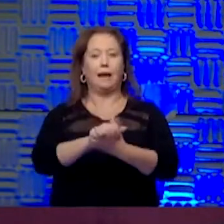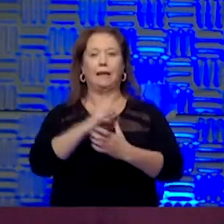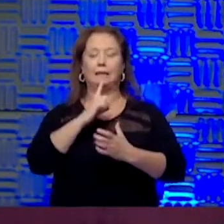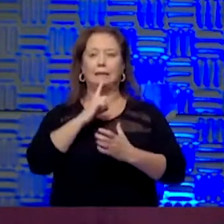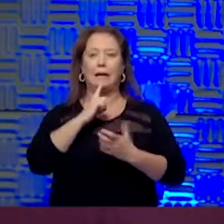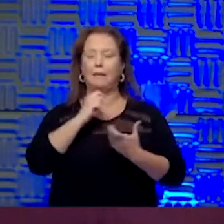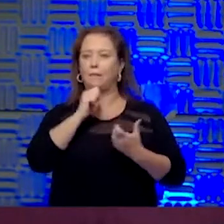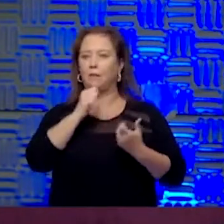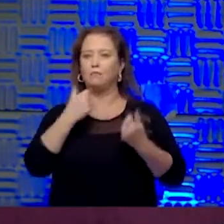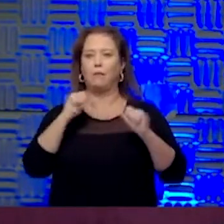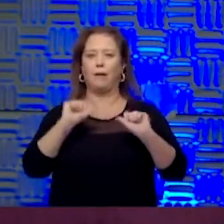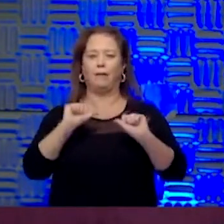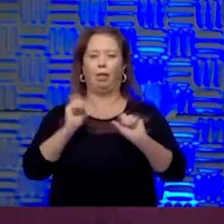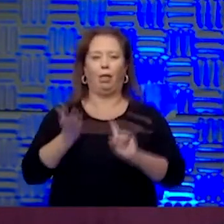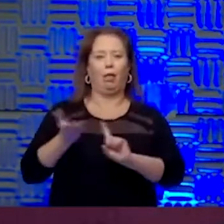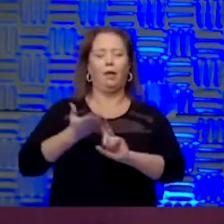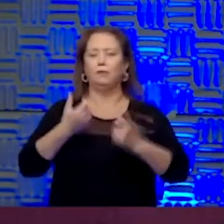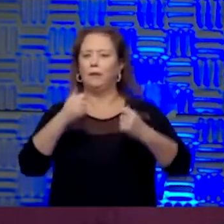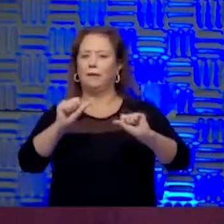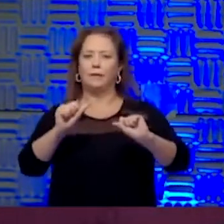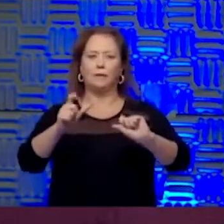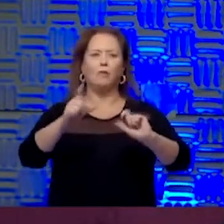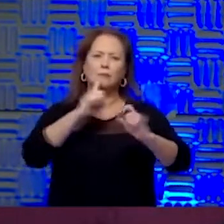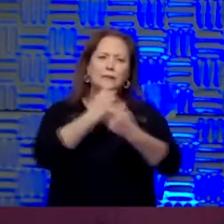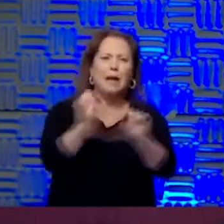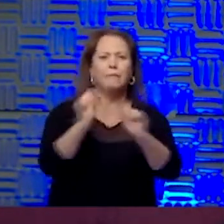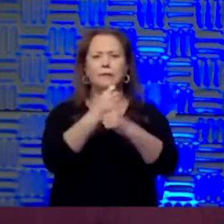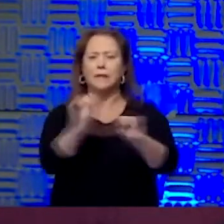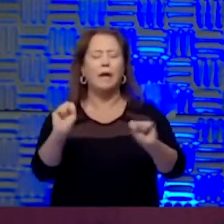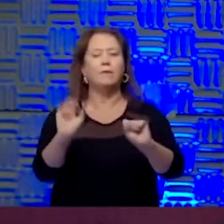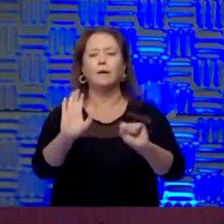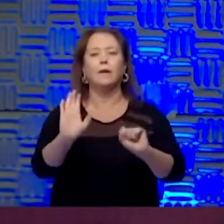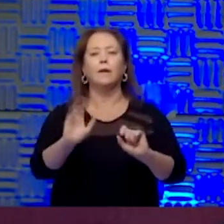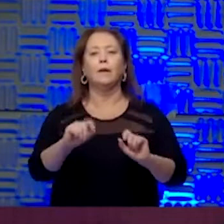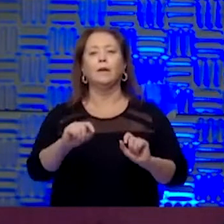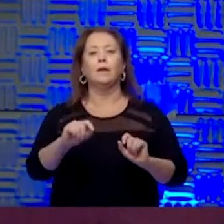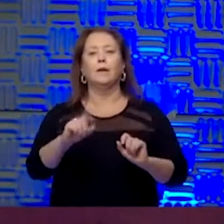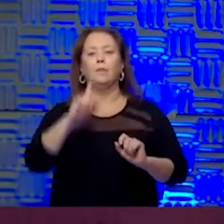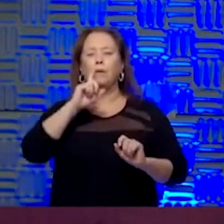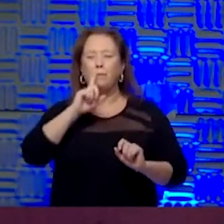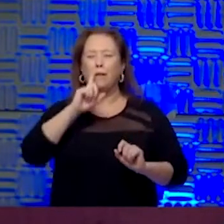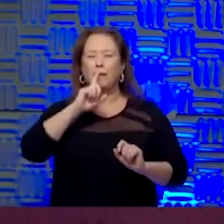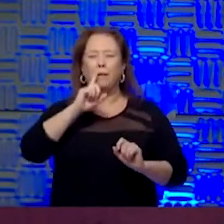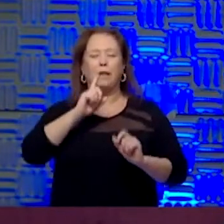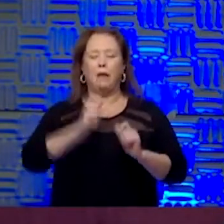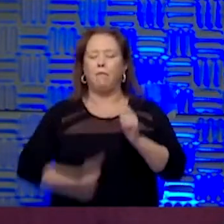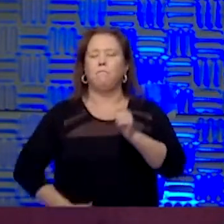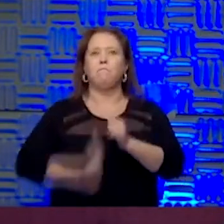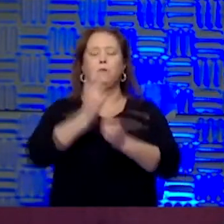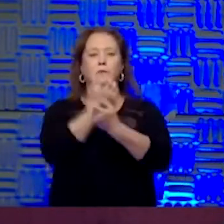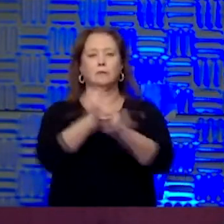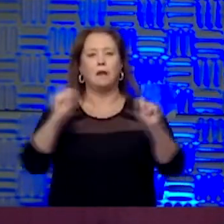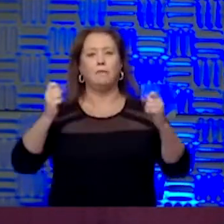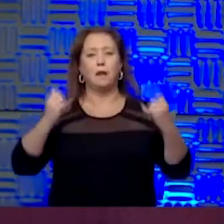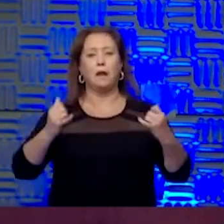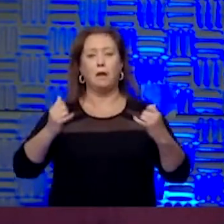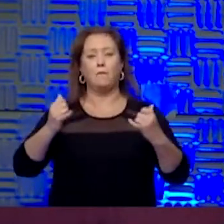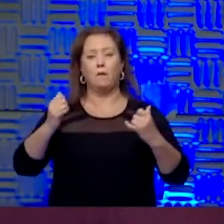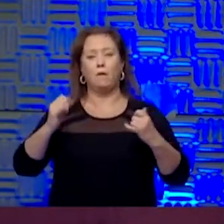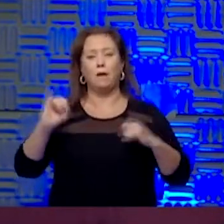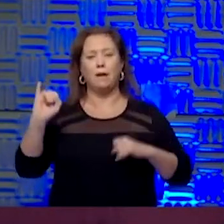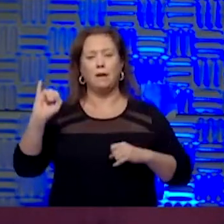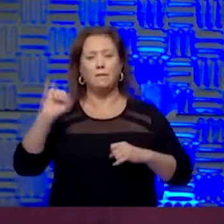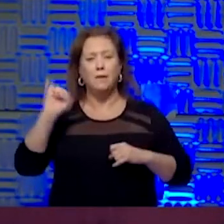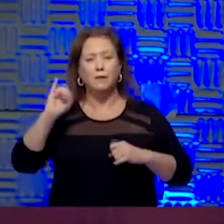without trying to be a homer or just trying to tell everybody we're safe. It's really, we have never been safer. When it comes to infectious